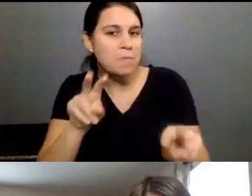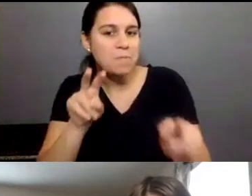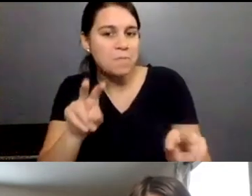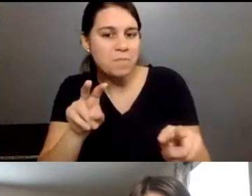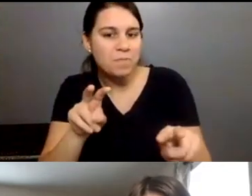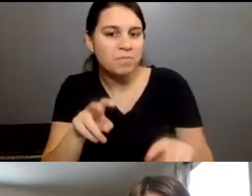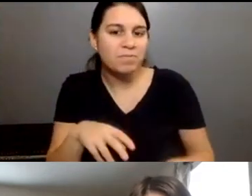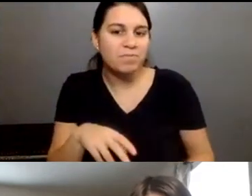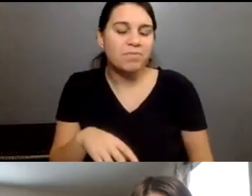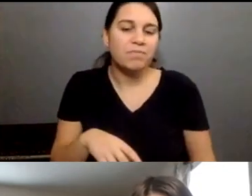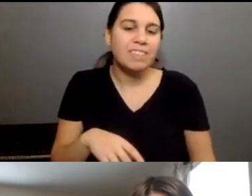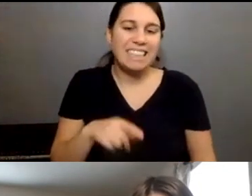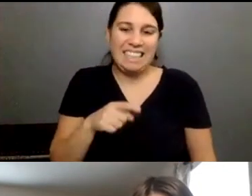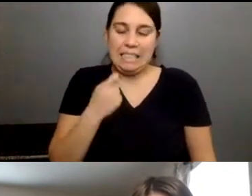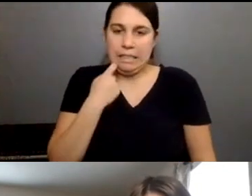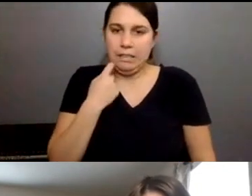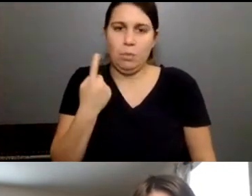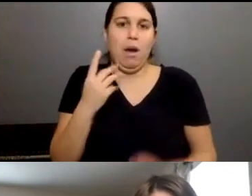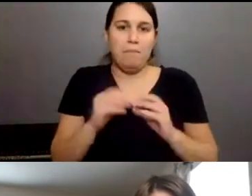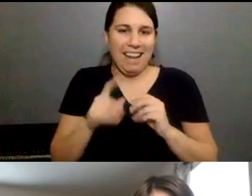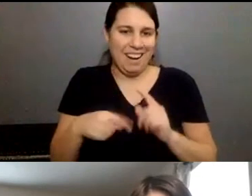its infancy. We've only had one meeting so far, but